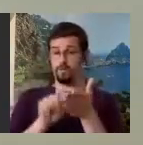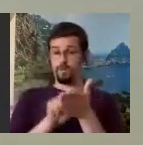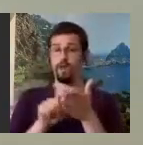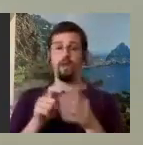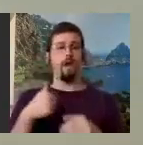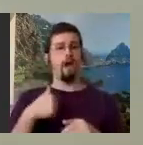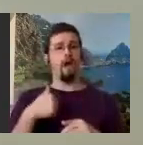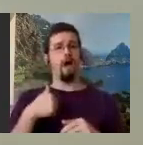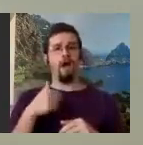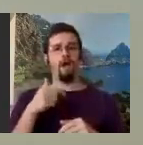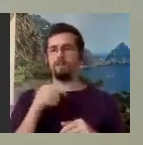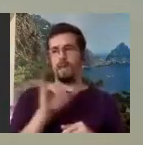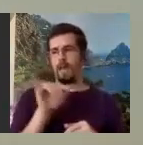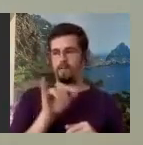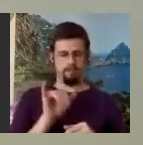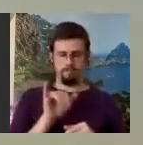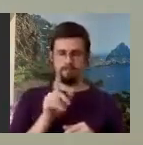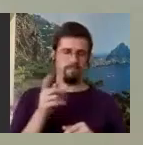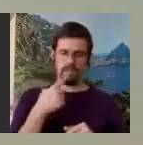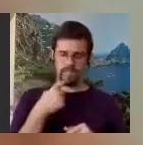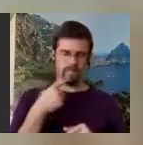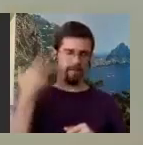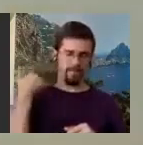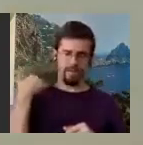sign writing, in sign language.